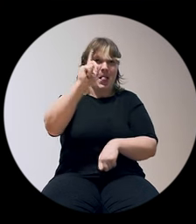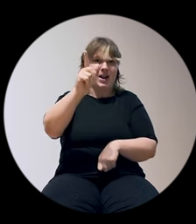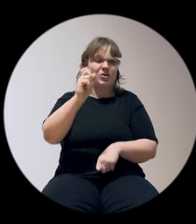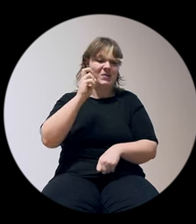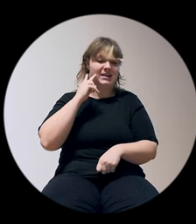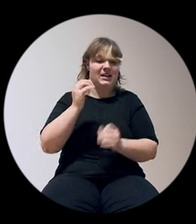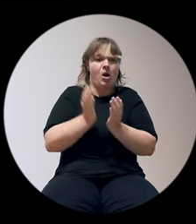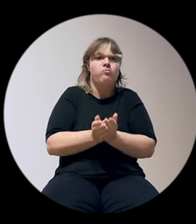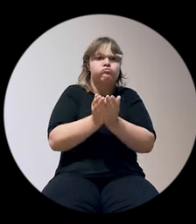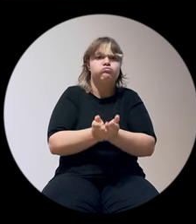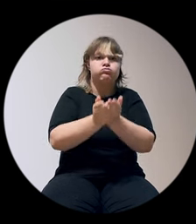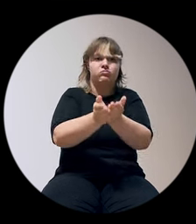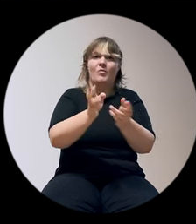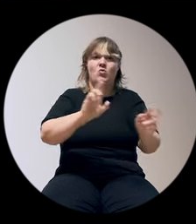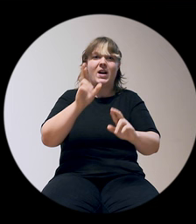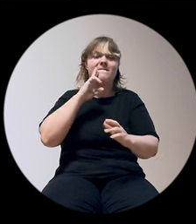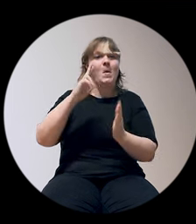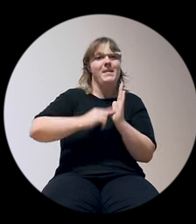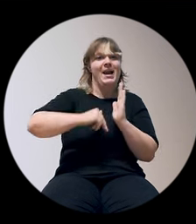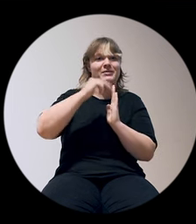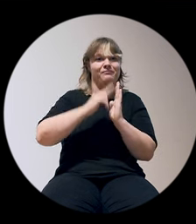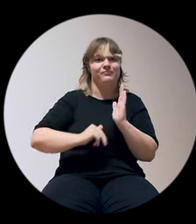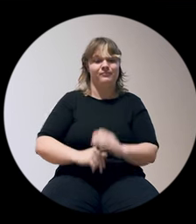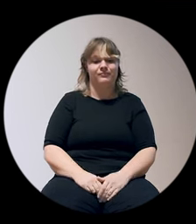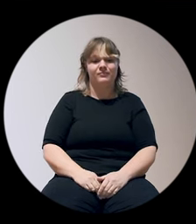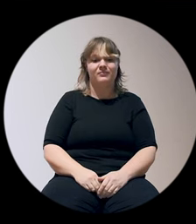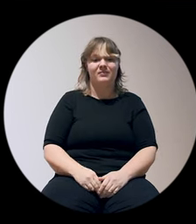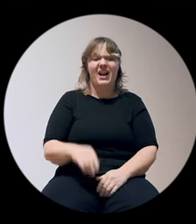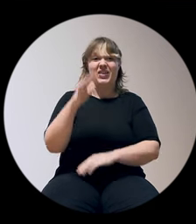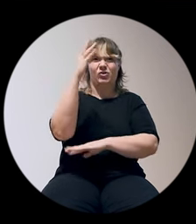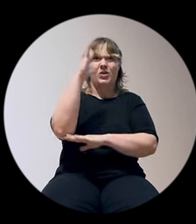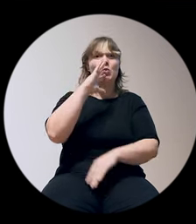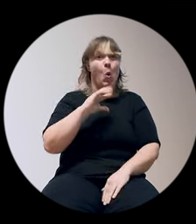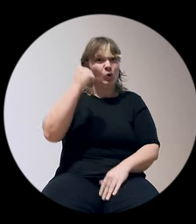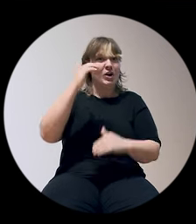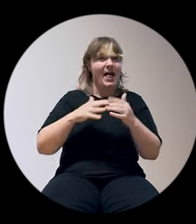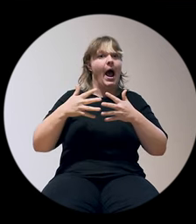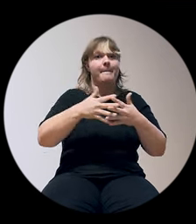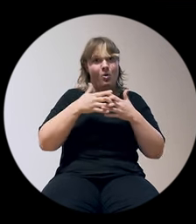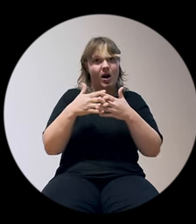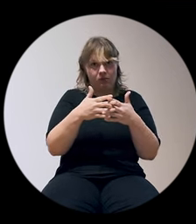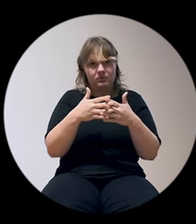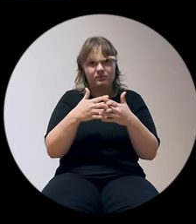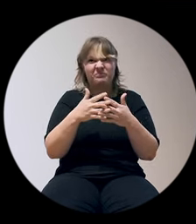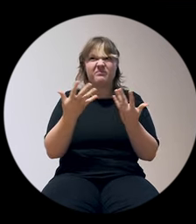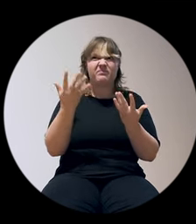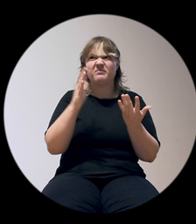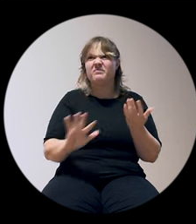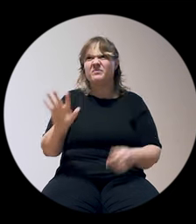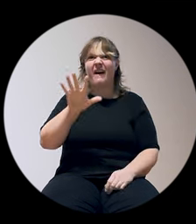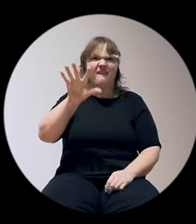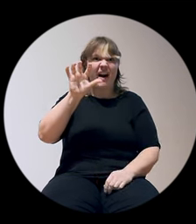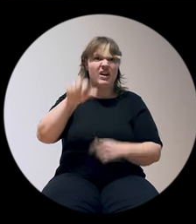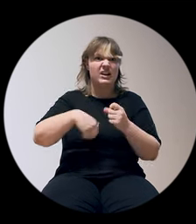steamed and ready for paint. The tree here was older than America, probably 500 years